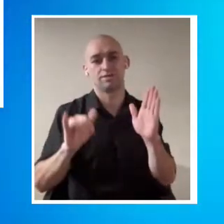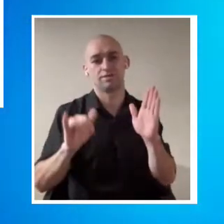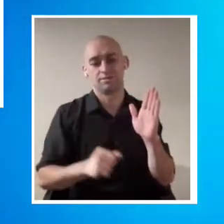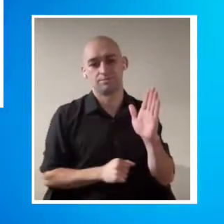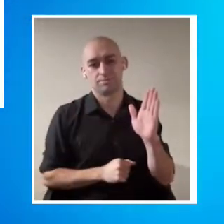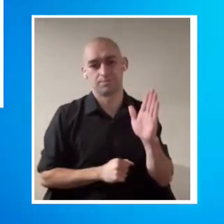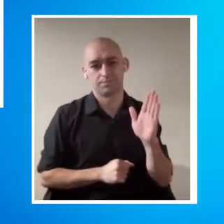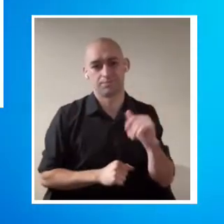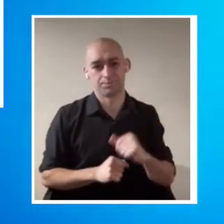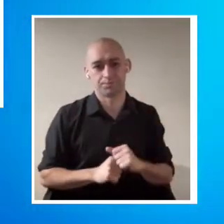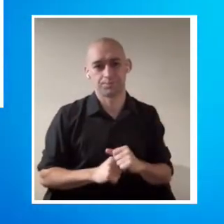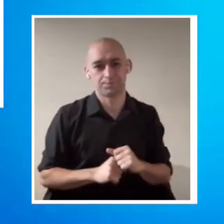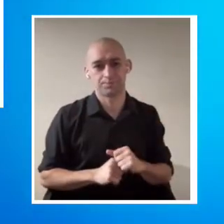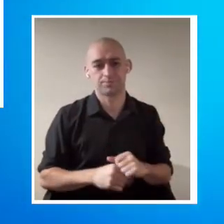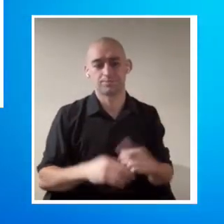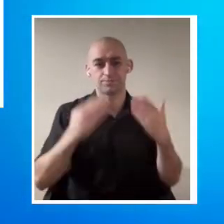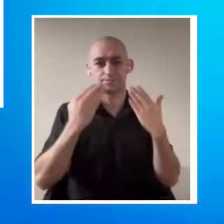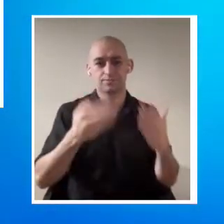Thanks, Rita.